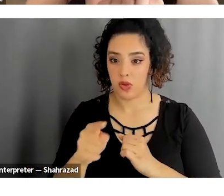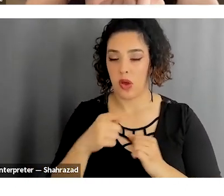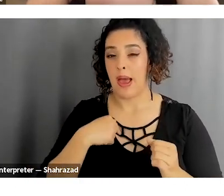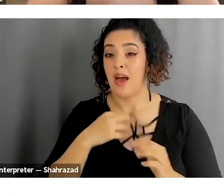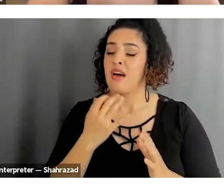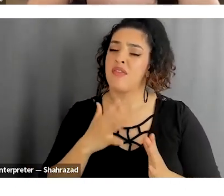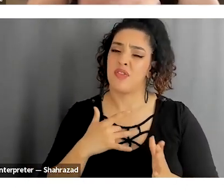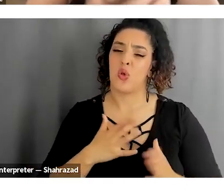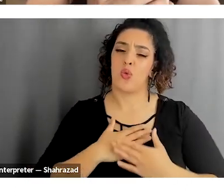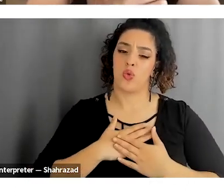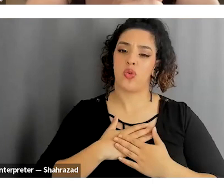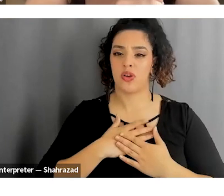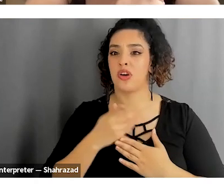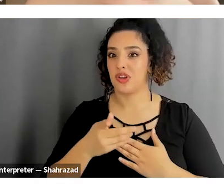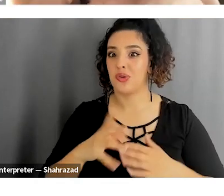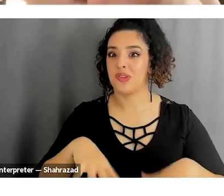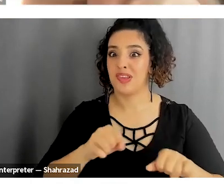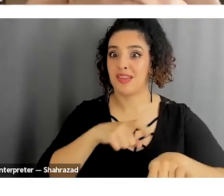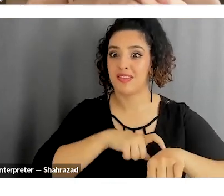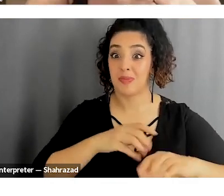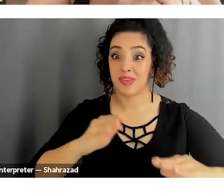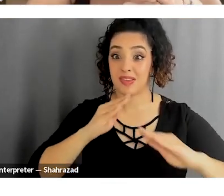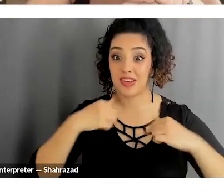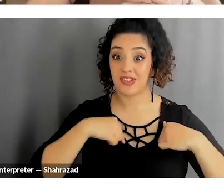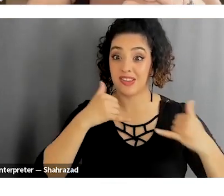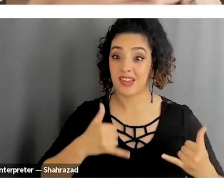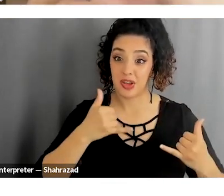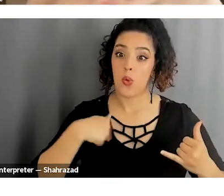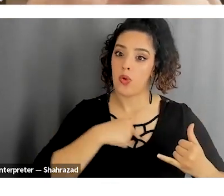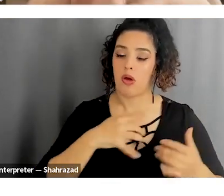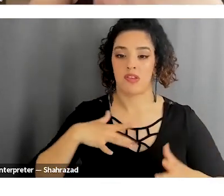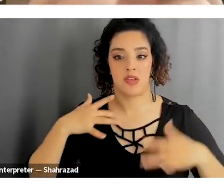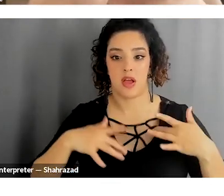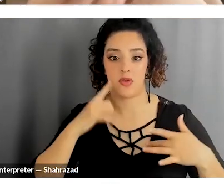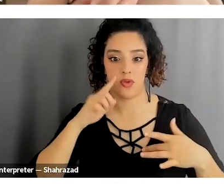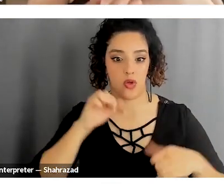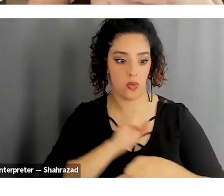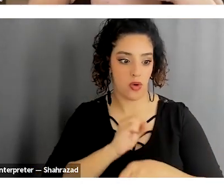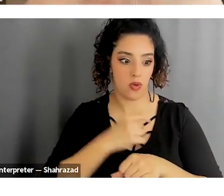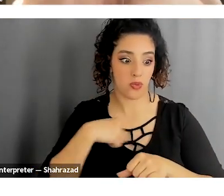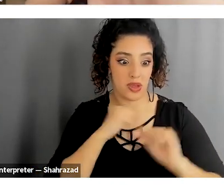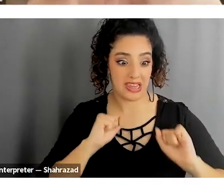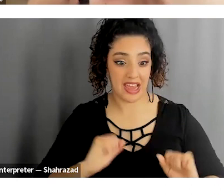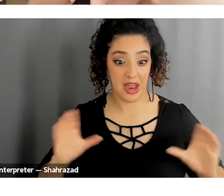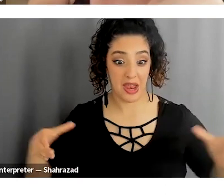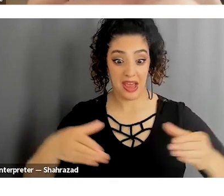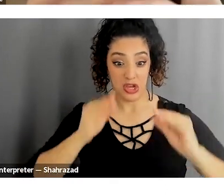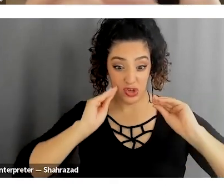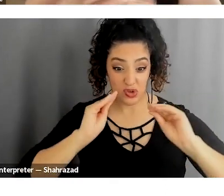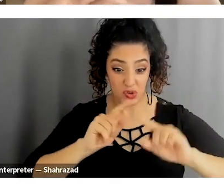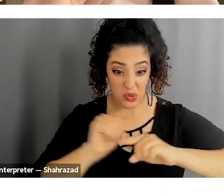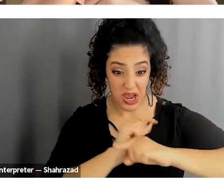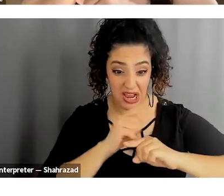and very excited about the upcoming work that we can do together in training and building this kind of educational